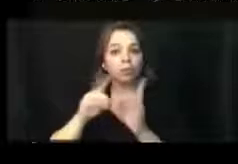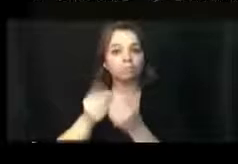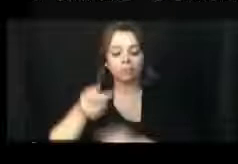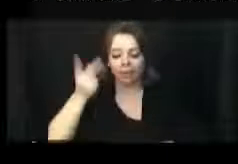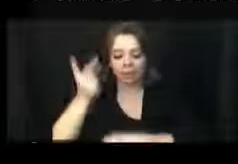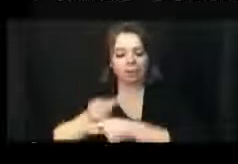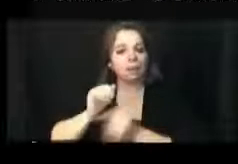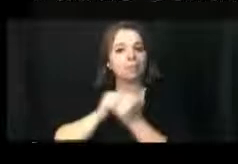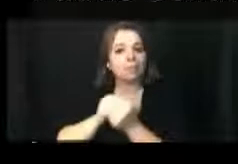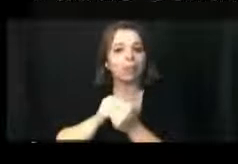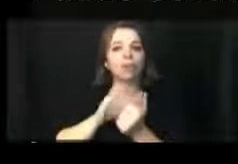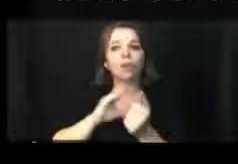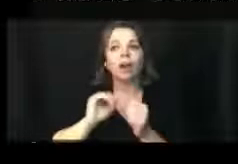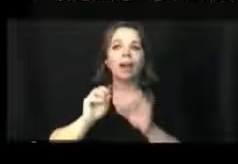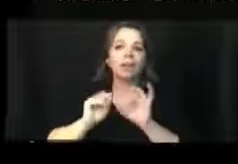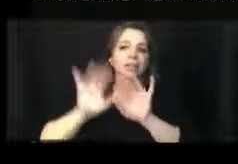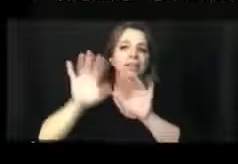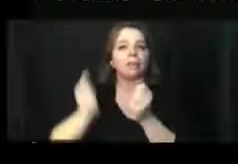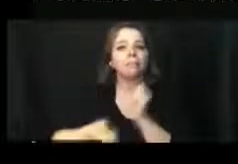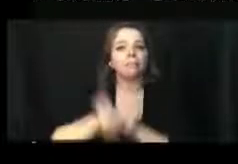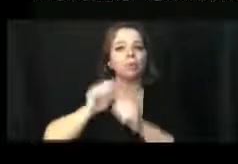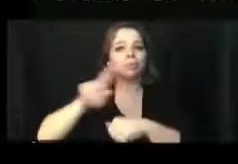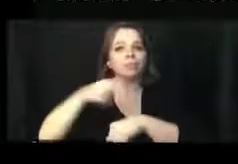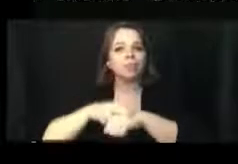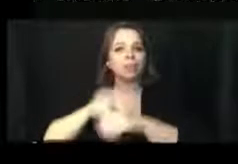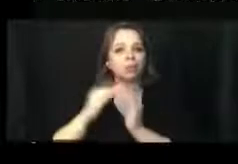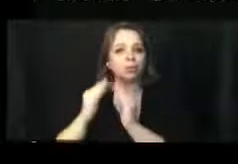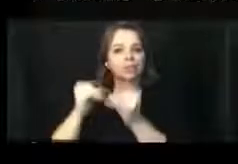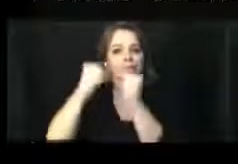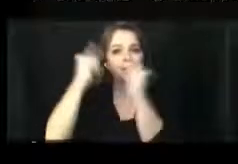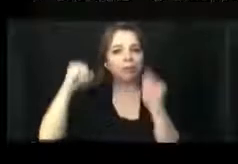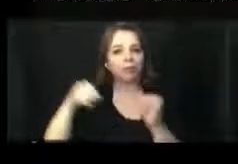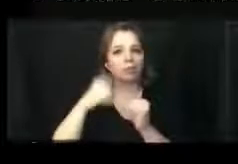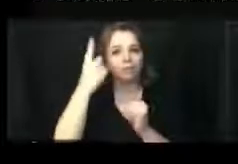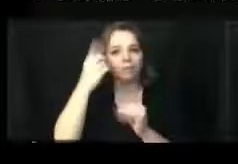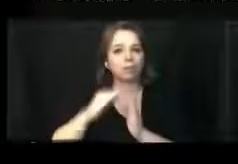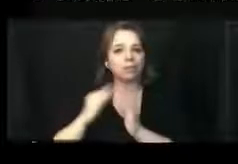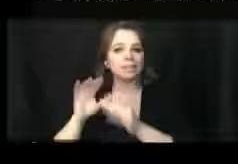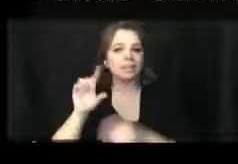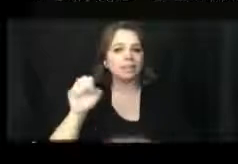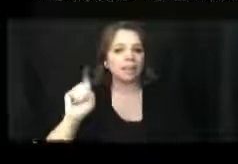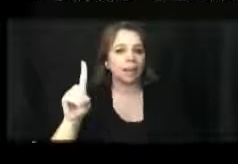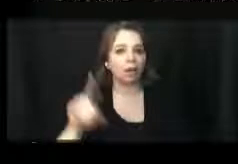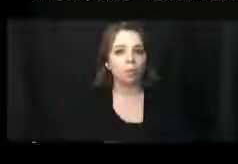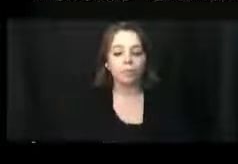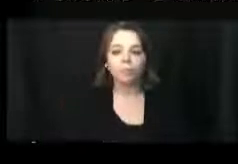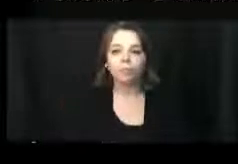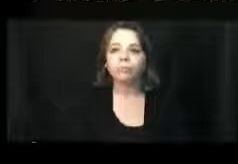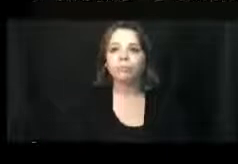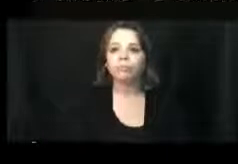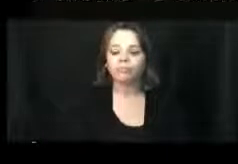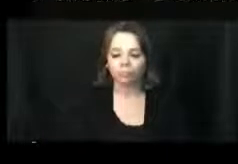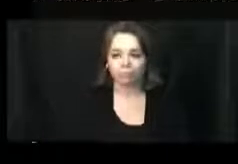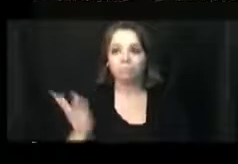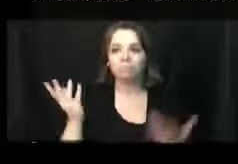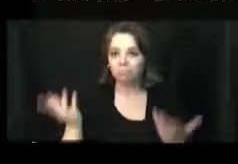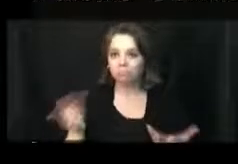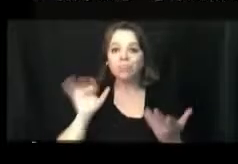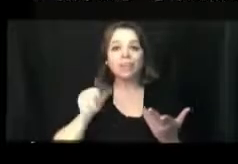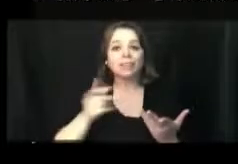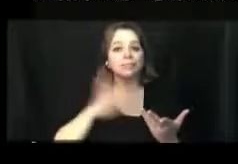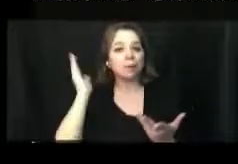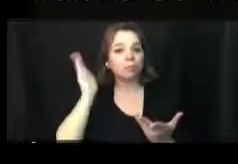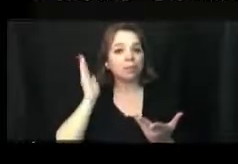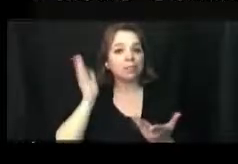most of the natural city boundaries of the city of San Diego. And so that is my